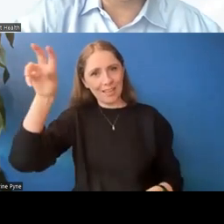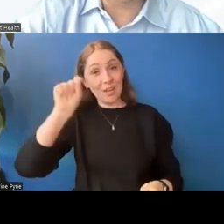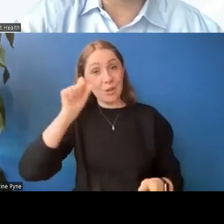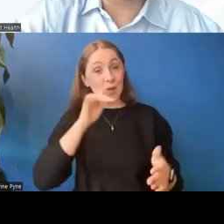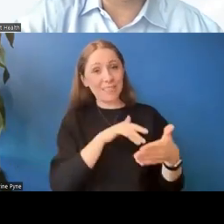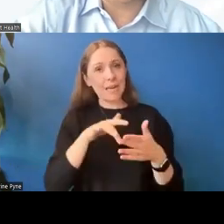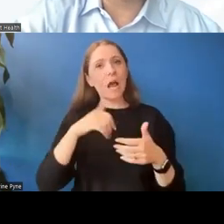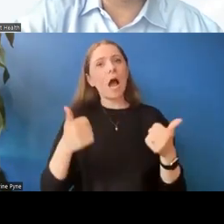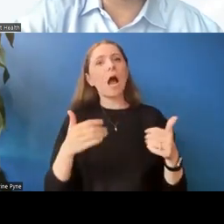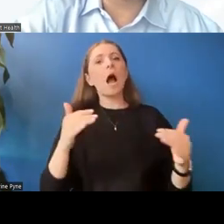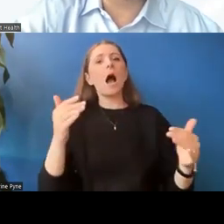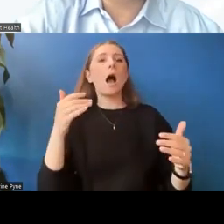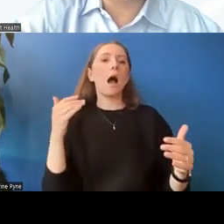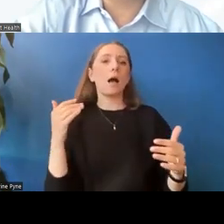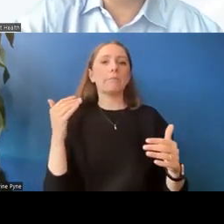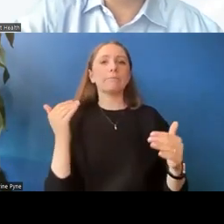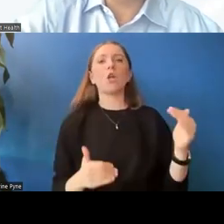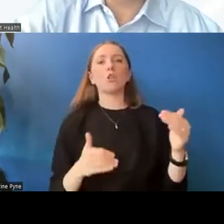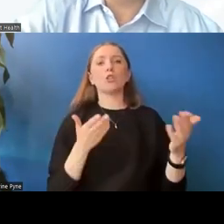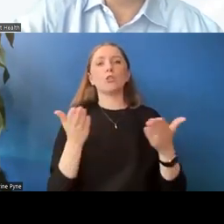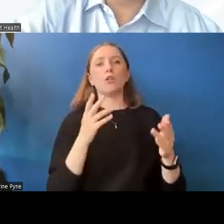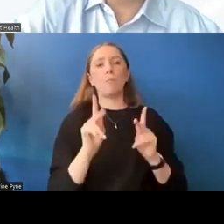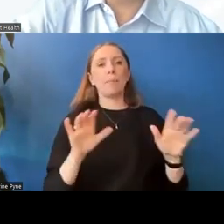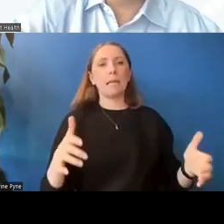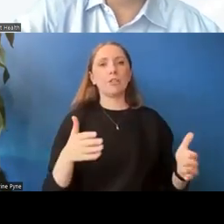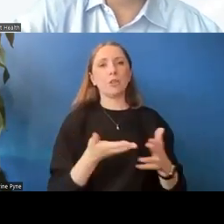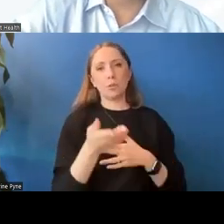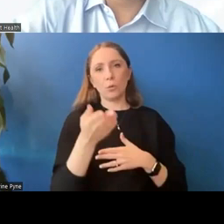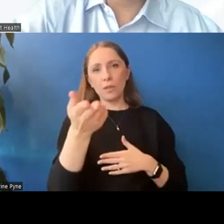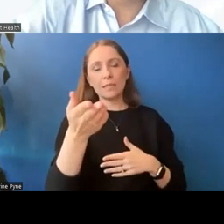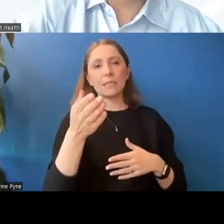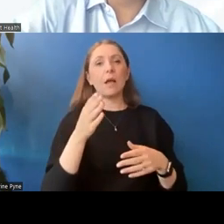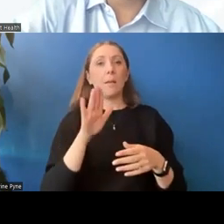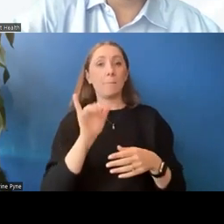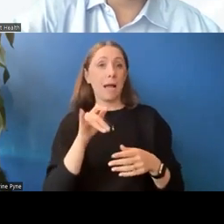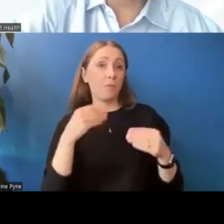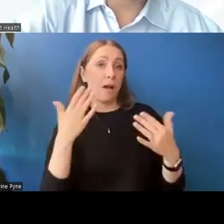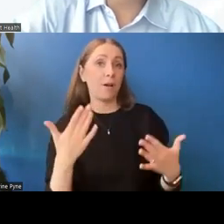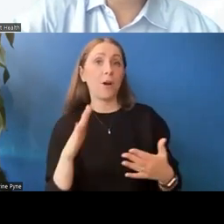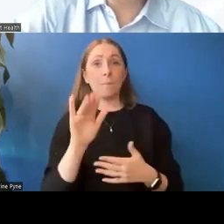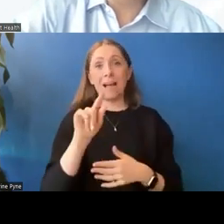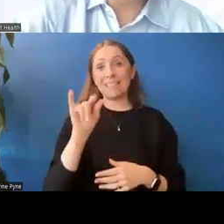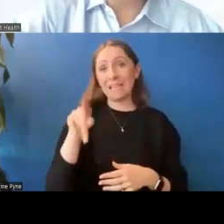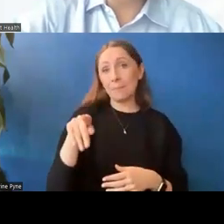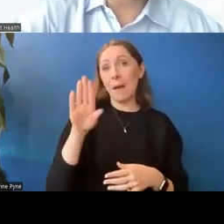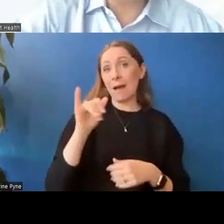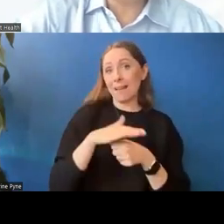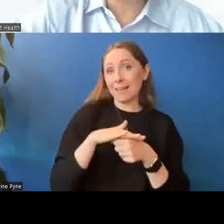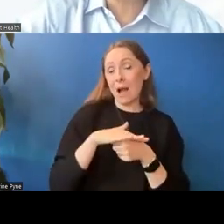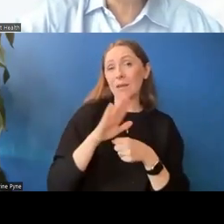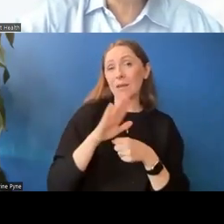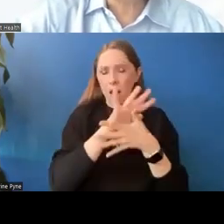underserved populations and access issues because the data is available by provider and zip code and county and